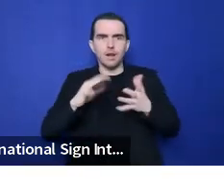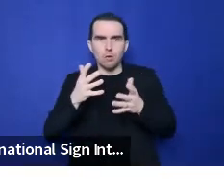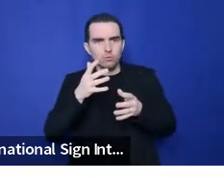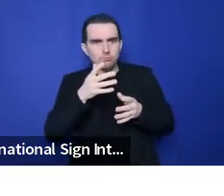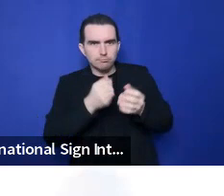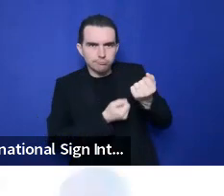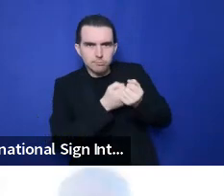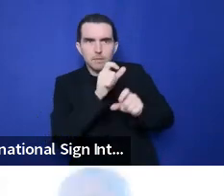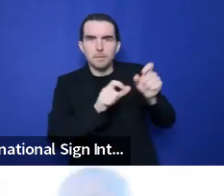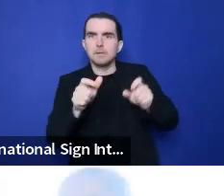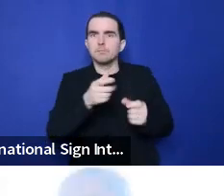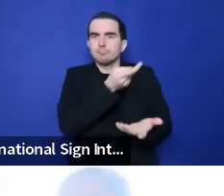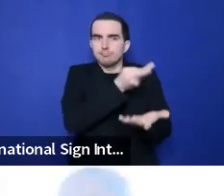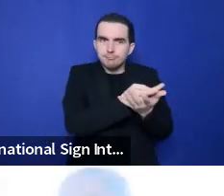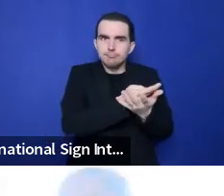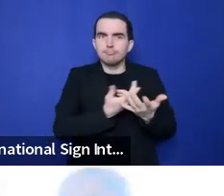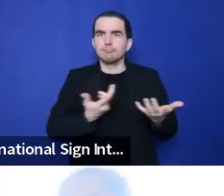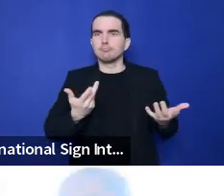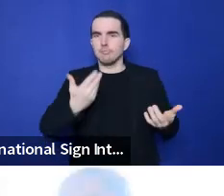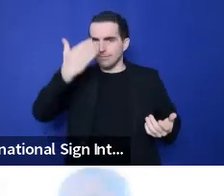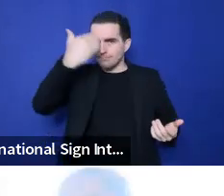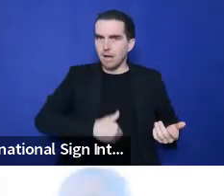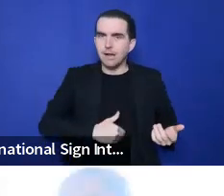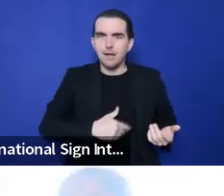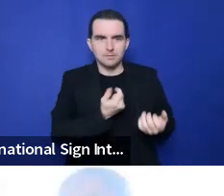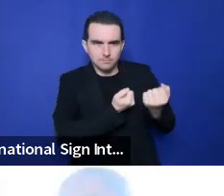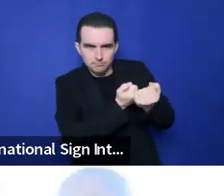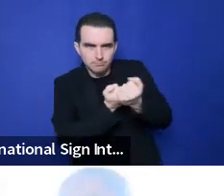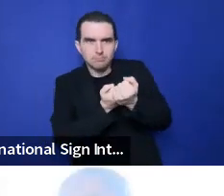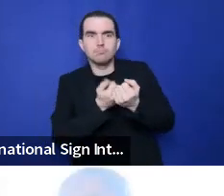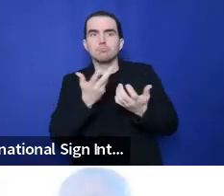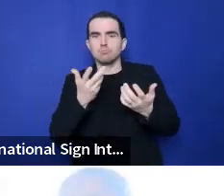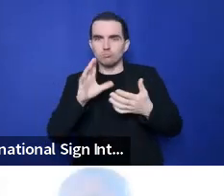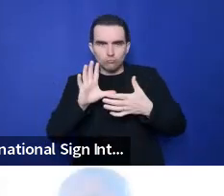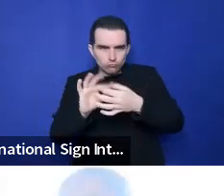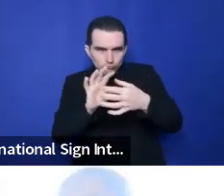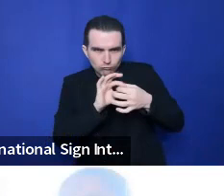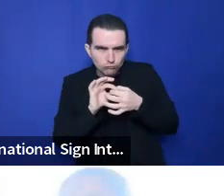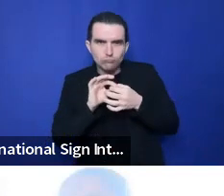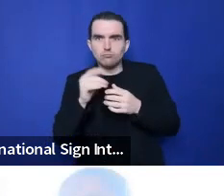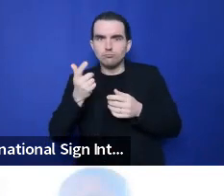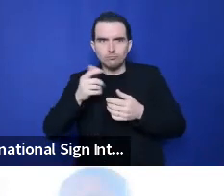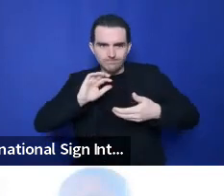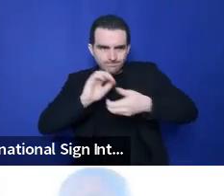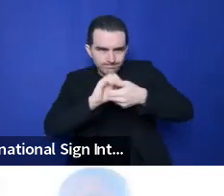And then the club also promote social engagement of older people and people with disability. Picture number 5 you are seeing is Miss Mai, who